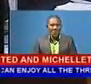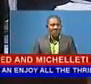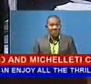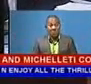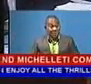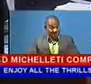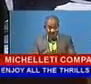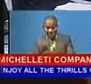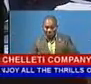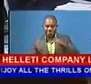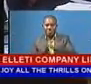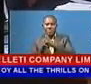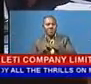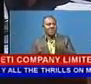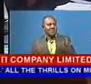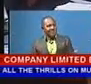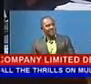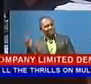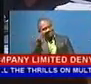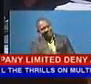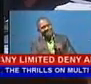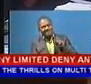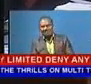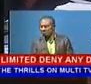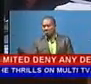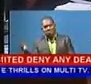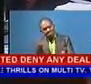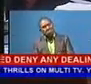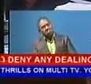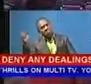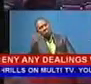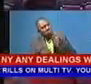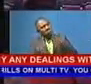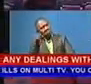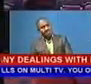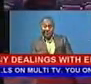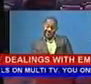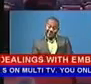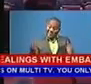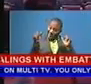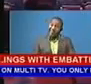When new matters come up in cross-examination, a party can be re-examined.